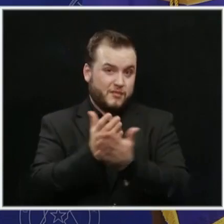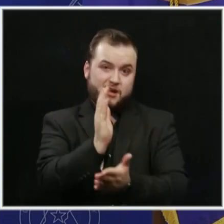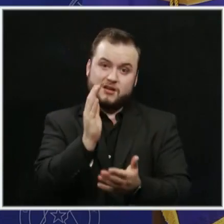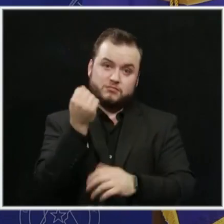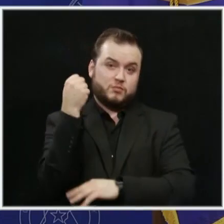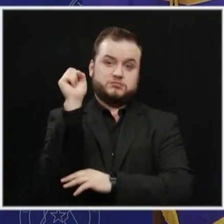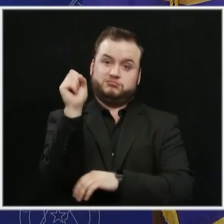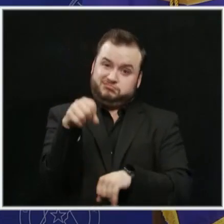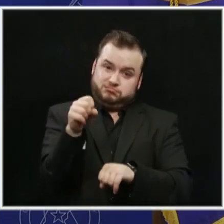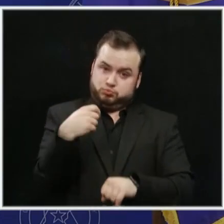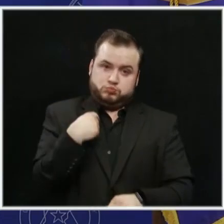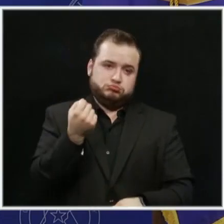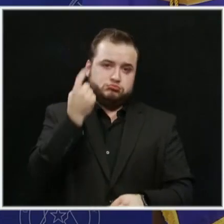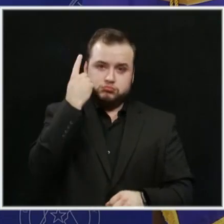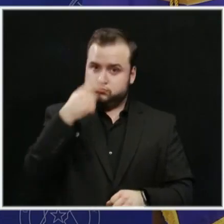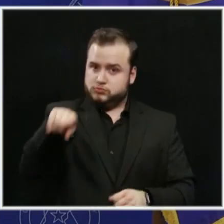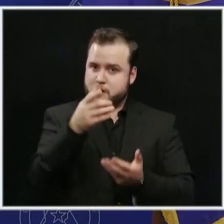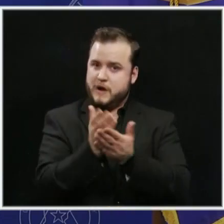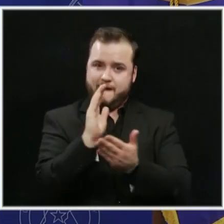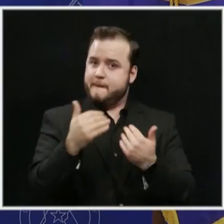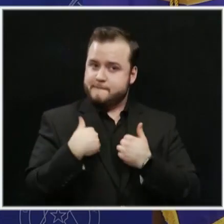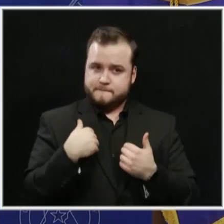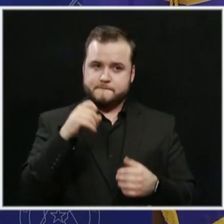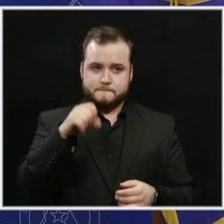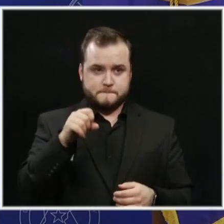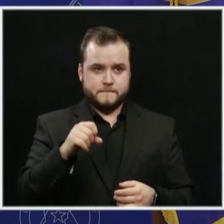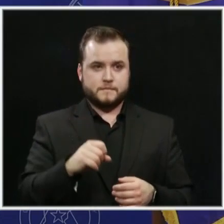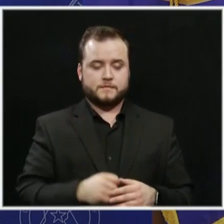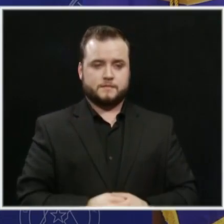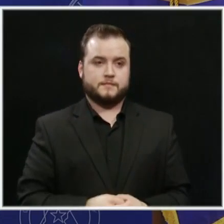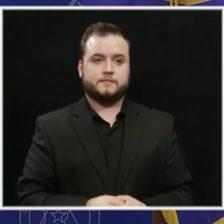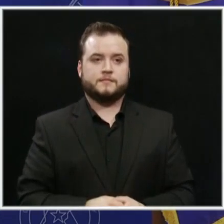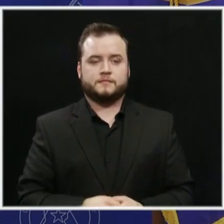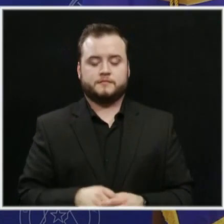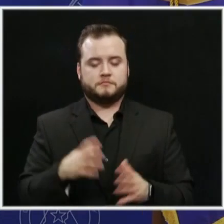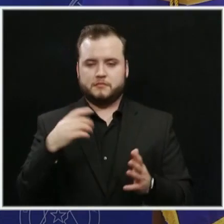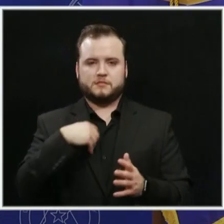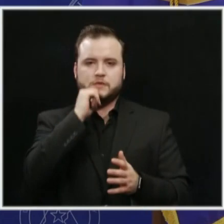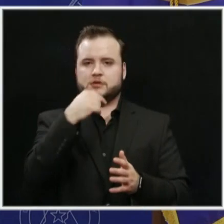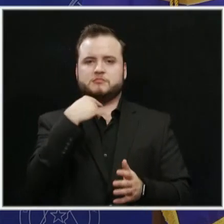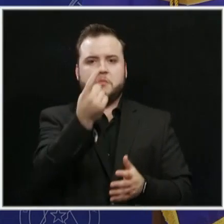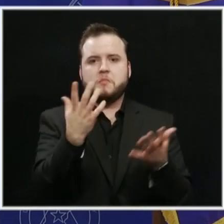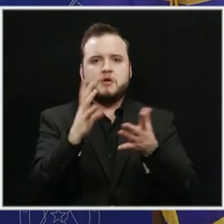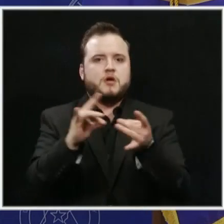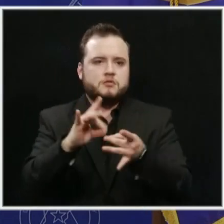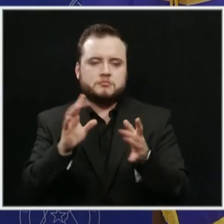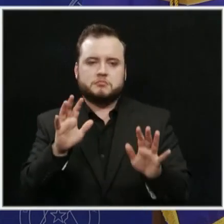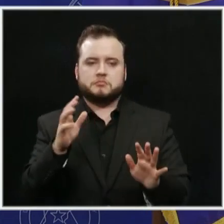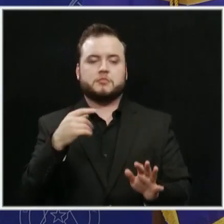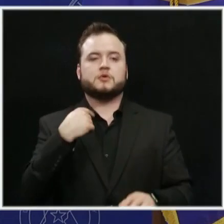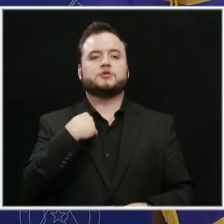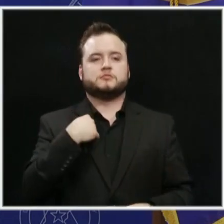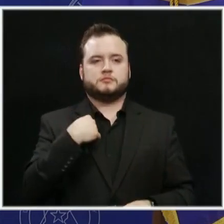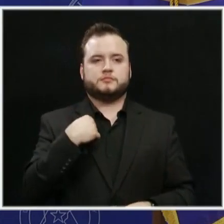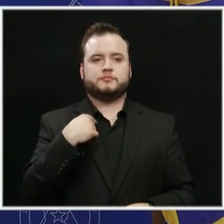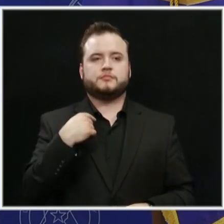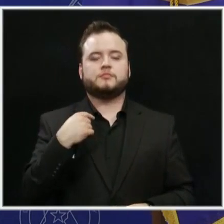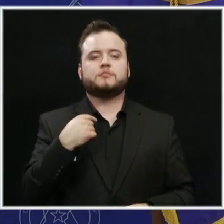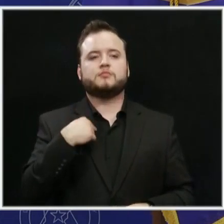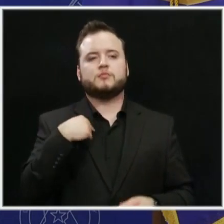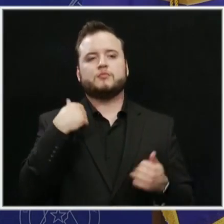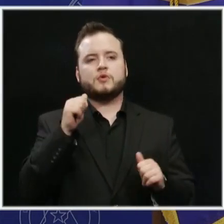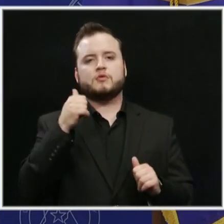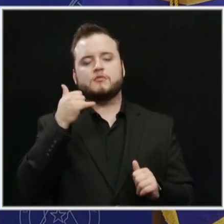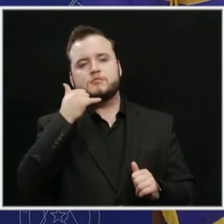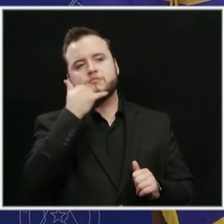what something is supposed to mean, other than I don't know. When I called to ask, what are we doing